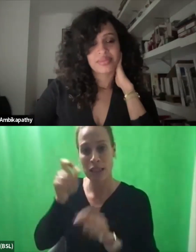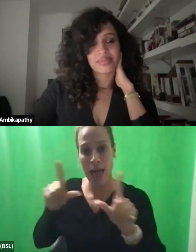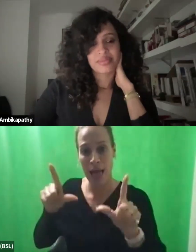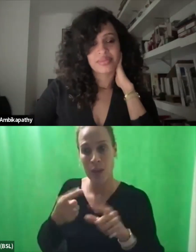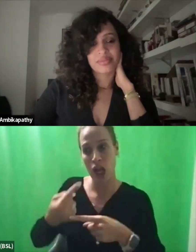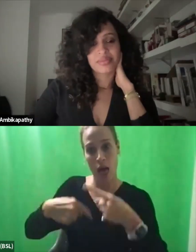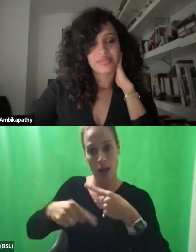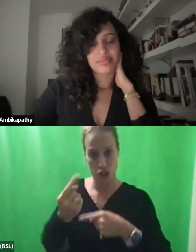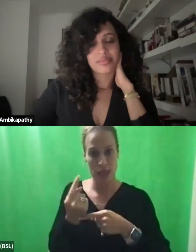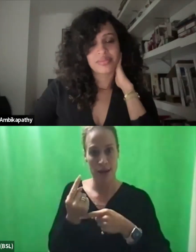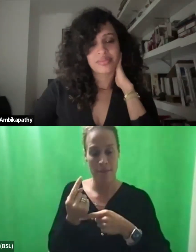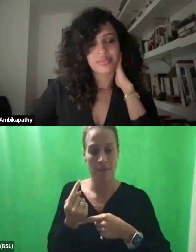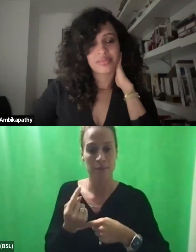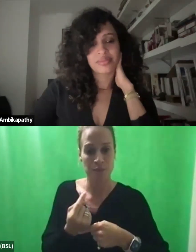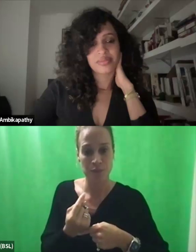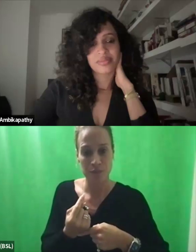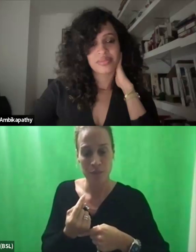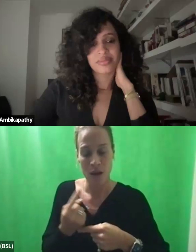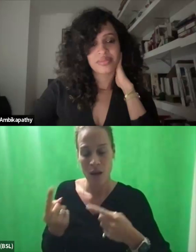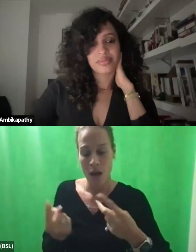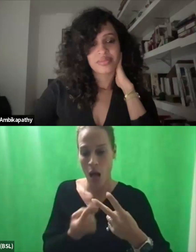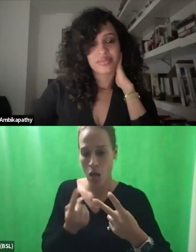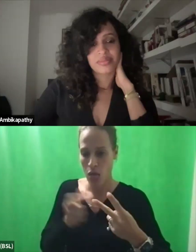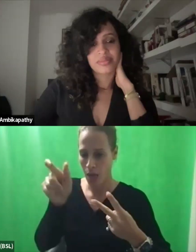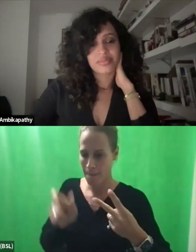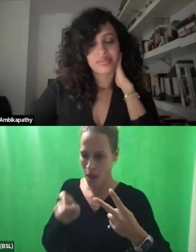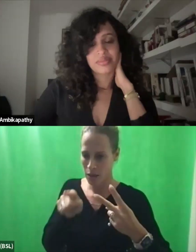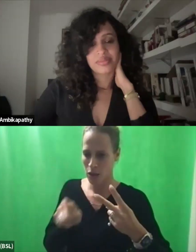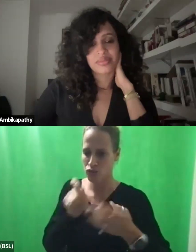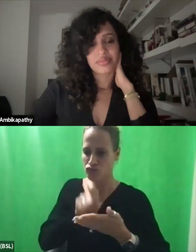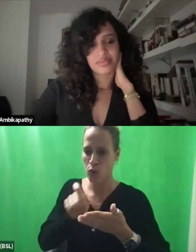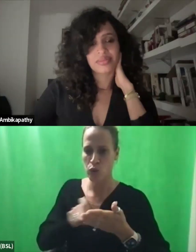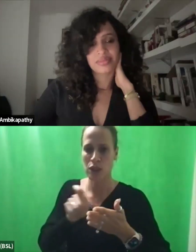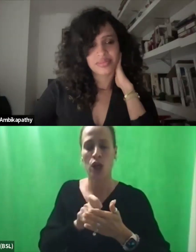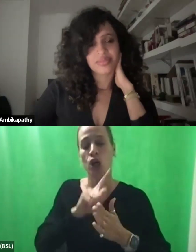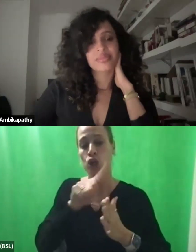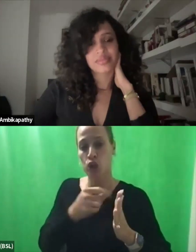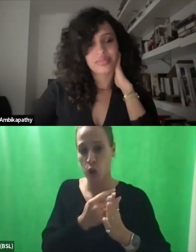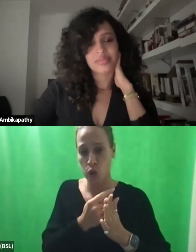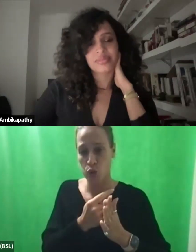last year. And another poet from Côte d'Ivoire called Josué Guébo